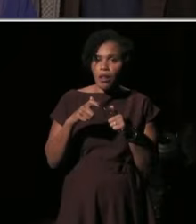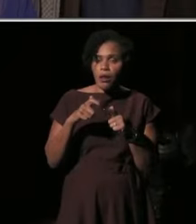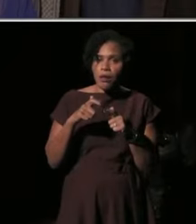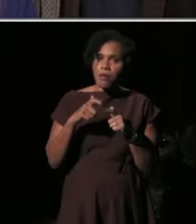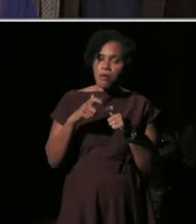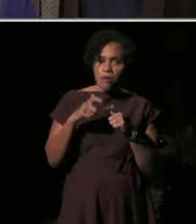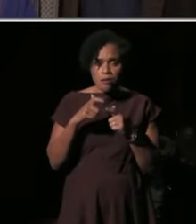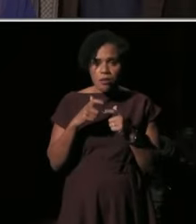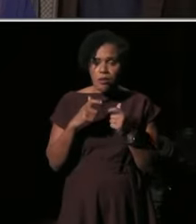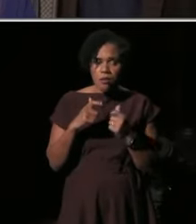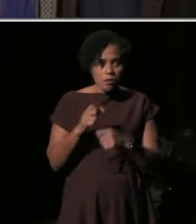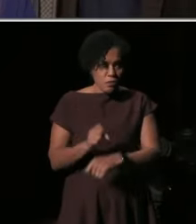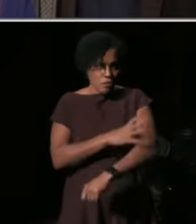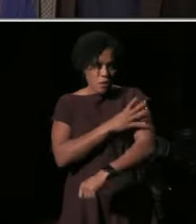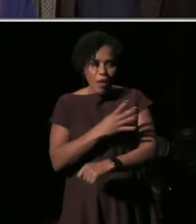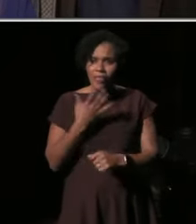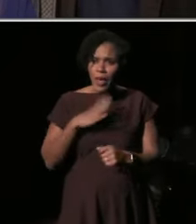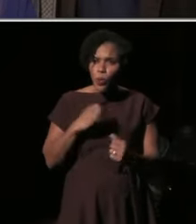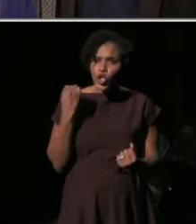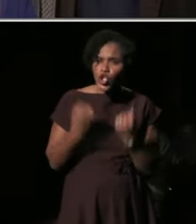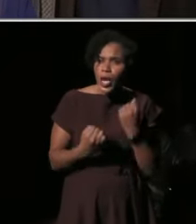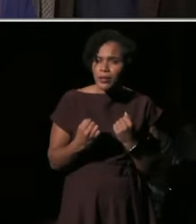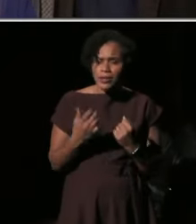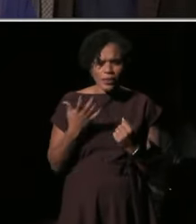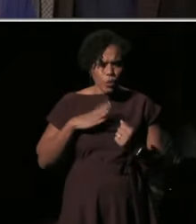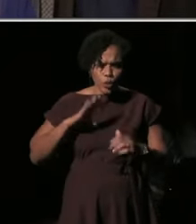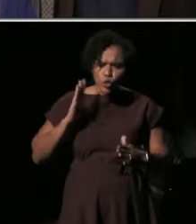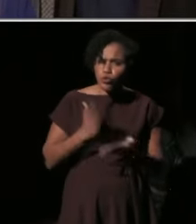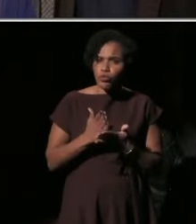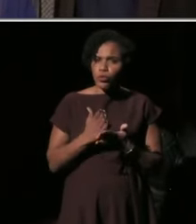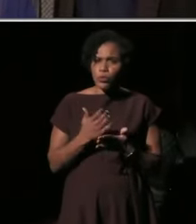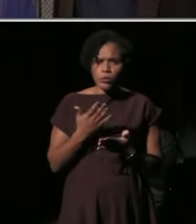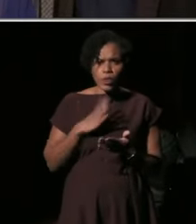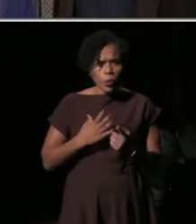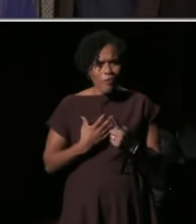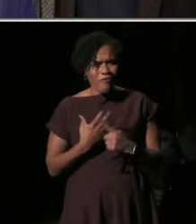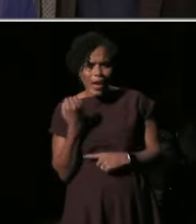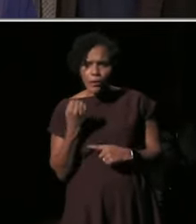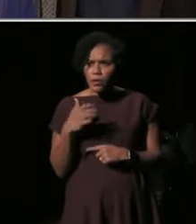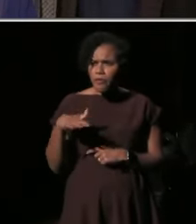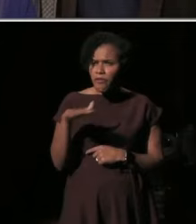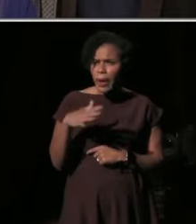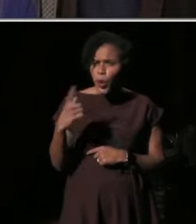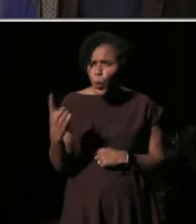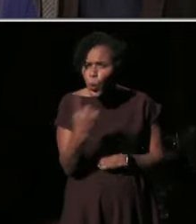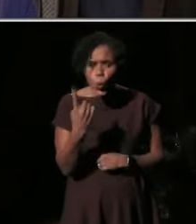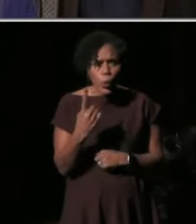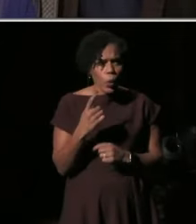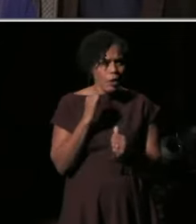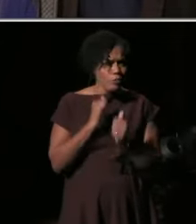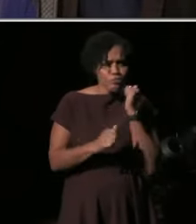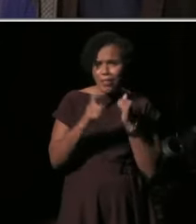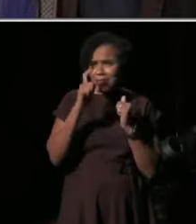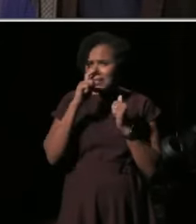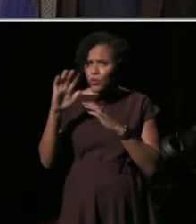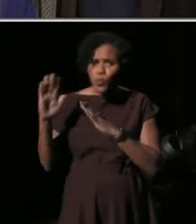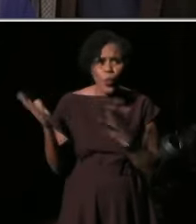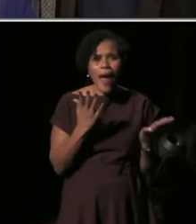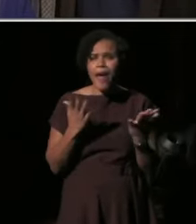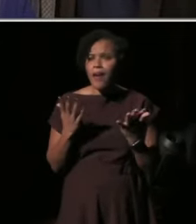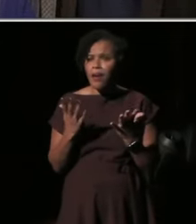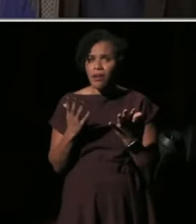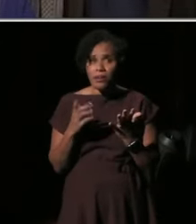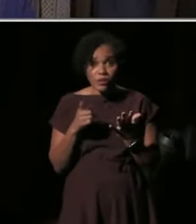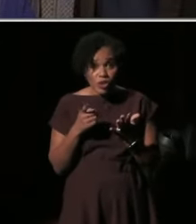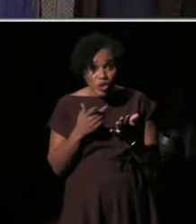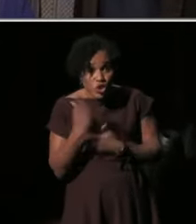seeking justice and truth. They want to find out who their families are and where their brothers and sisters are. Did